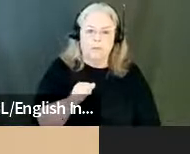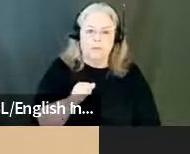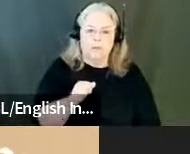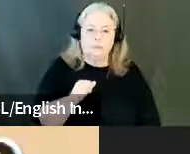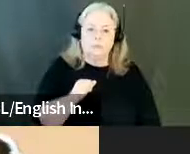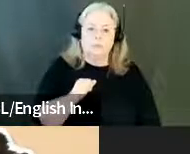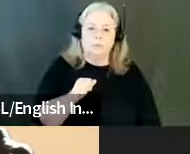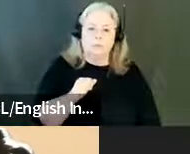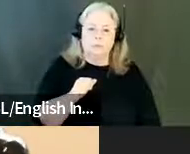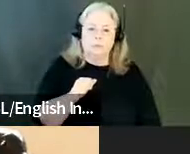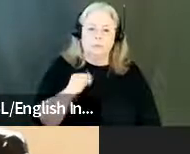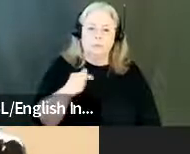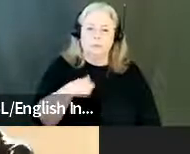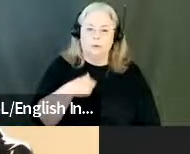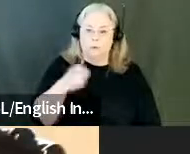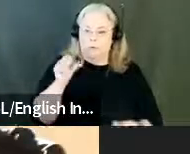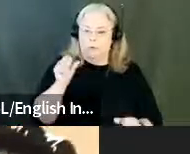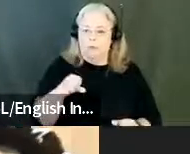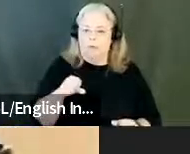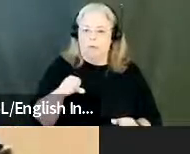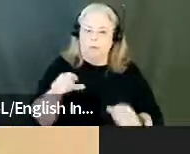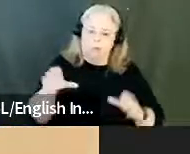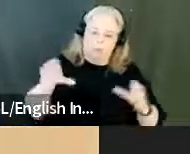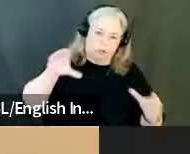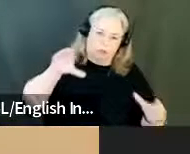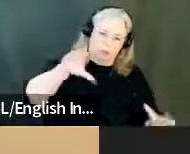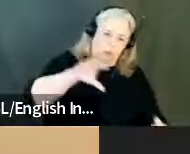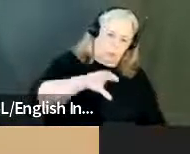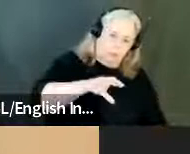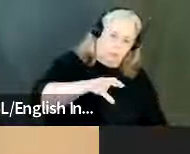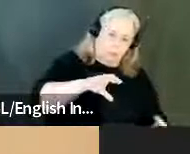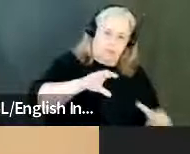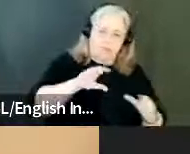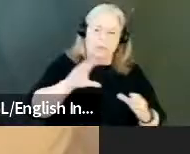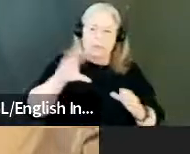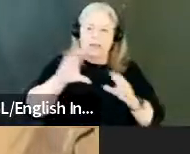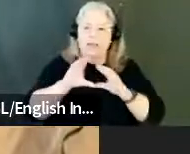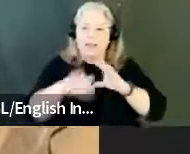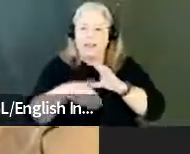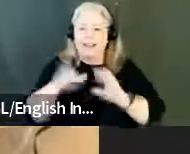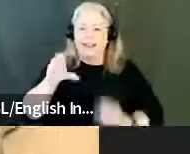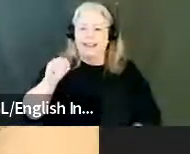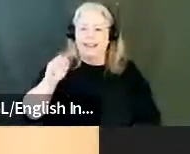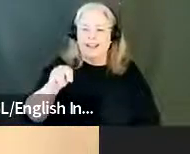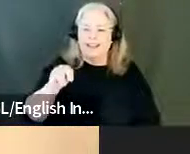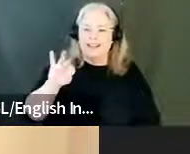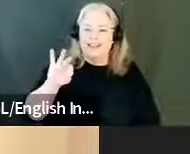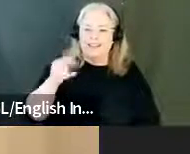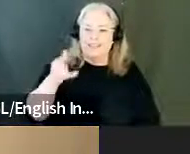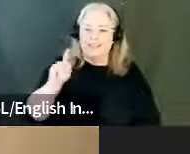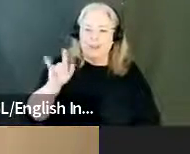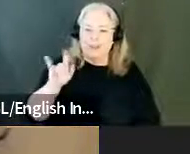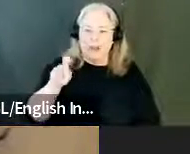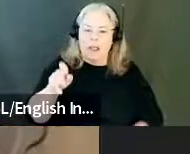Now we can change this configuration. I can